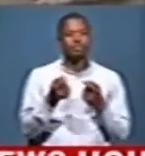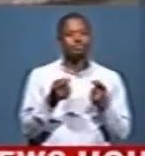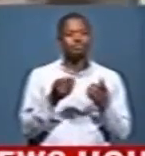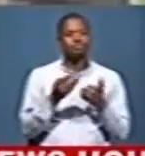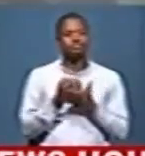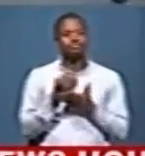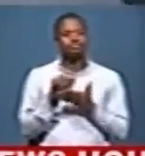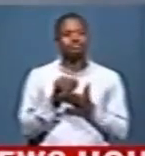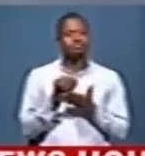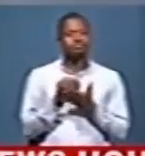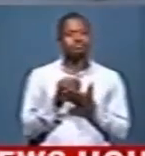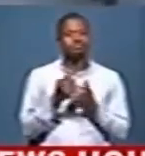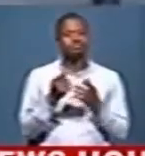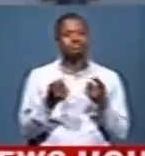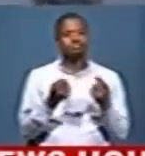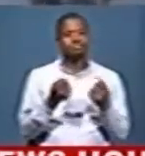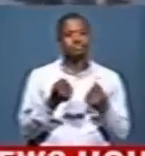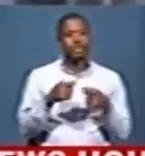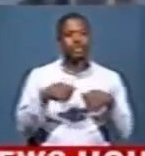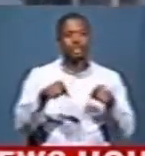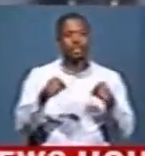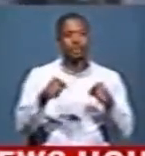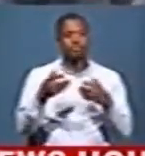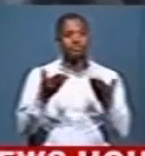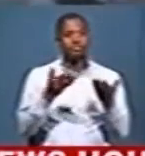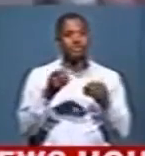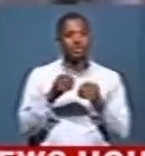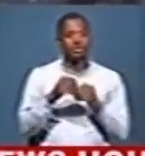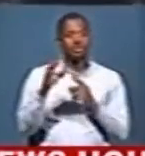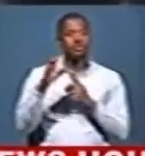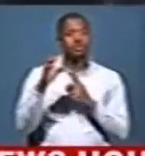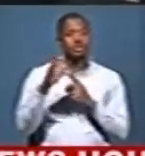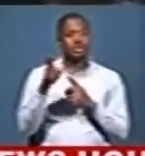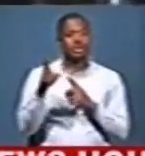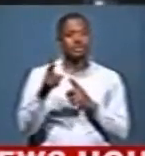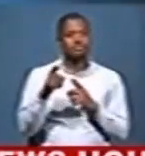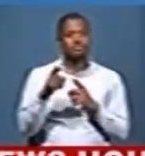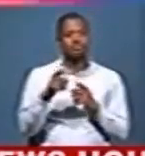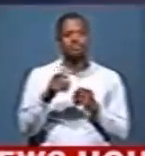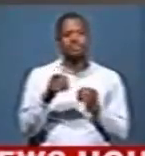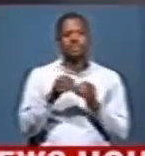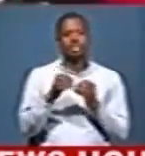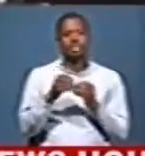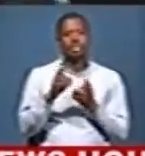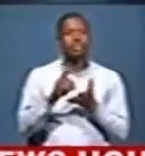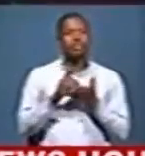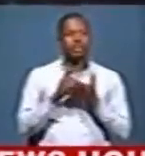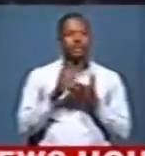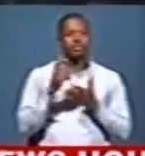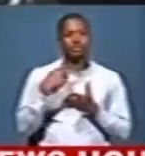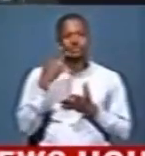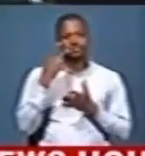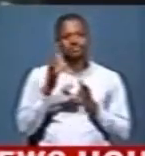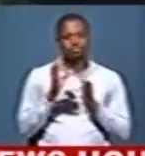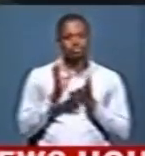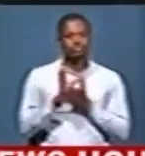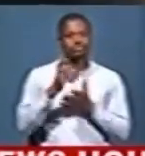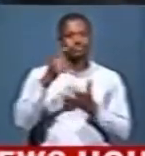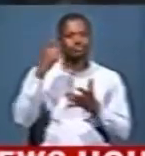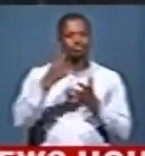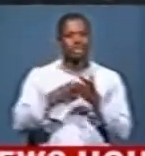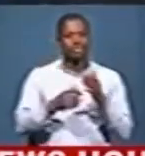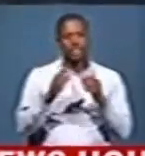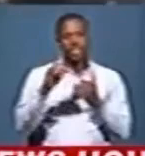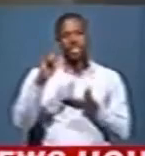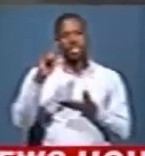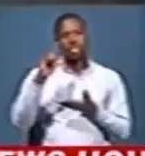manager. Supply of motorcycle services in the city outstrips demand, a phenomenon which pushes charges relatively